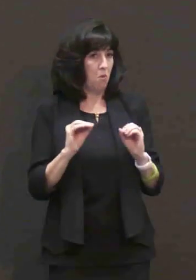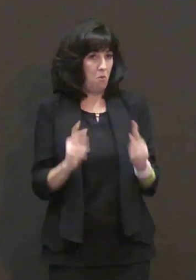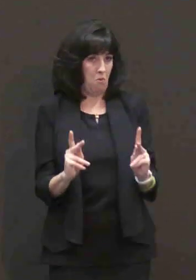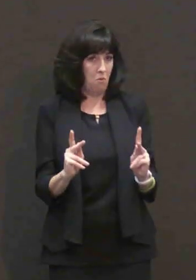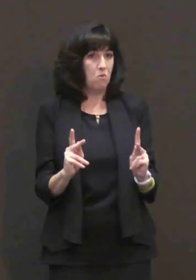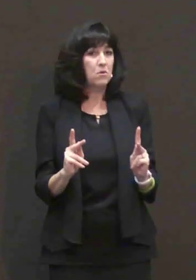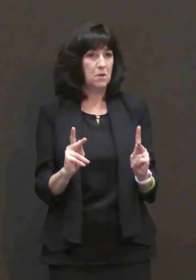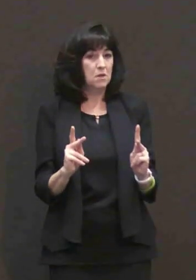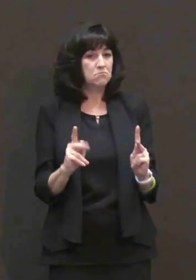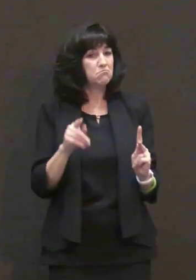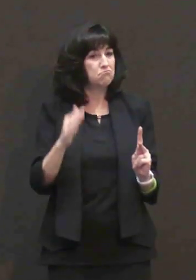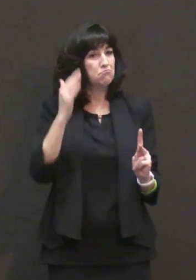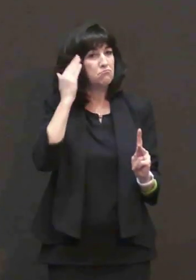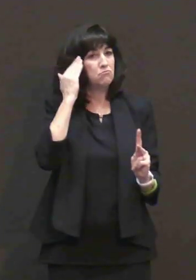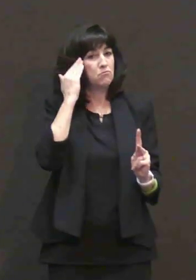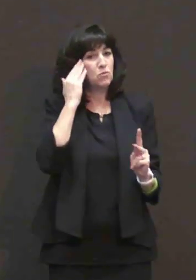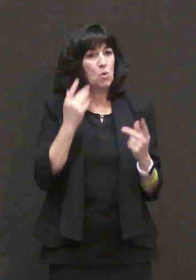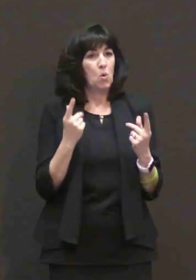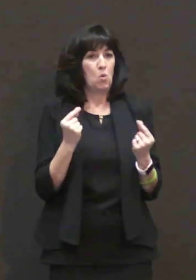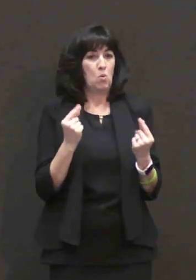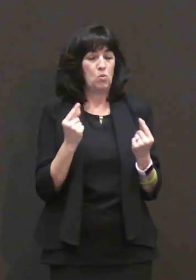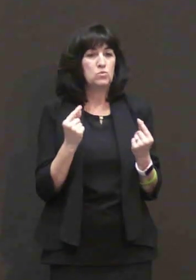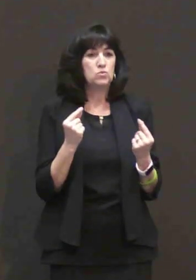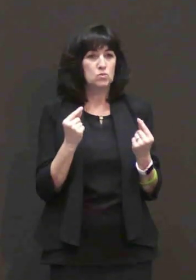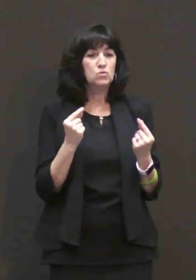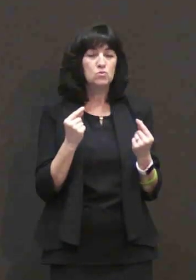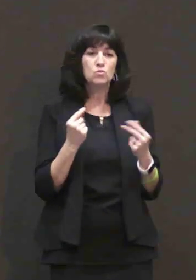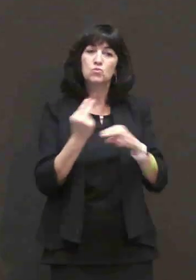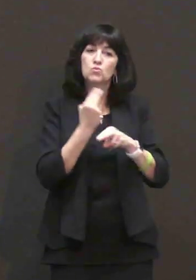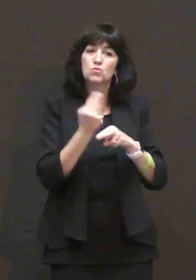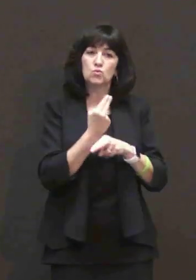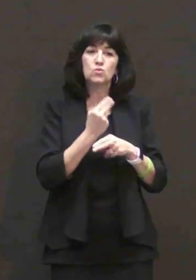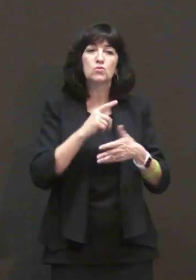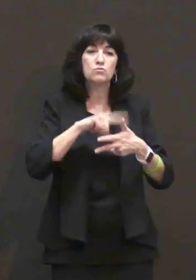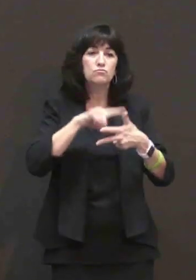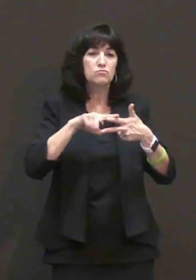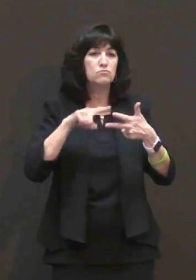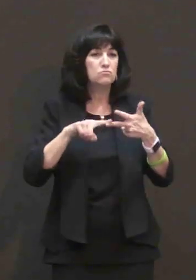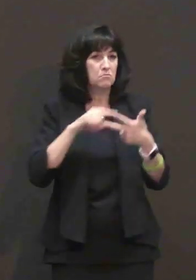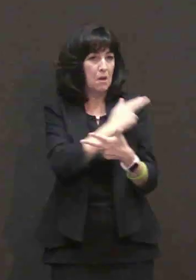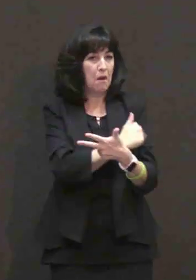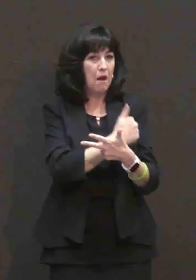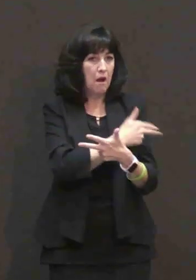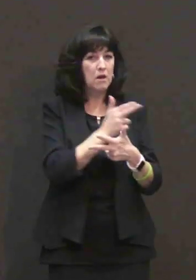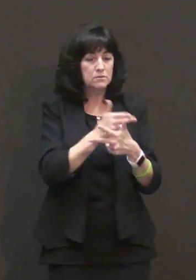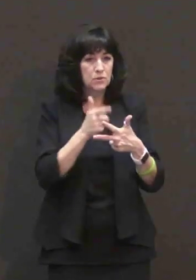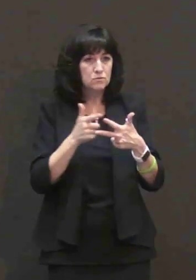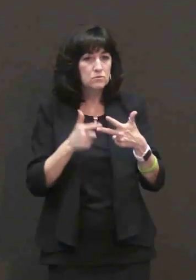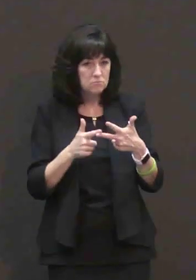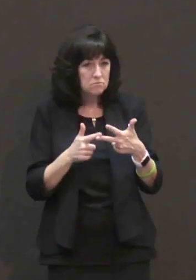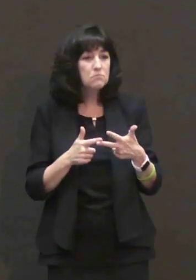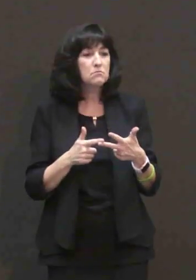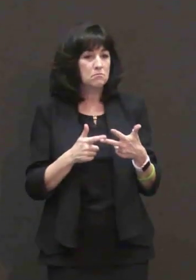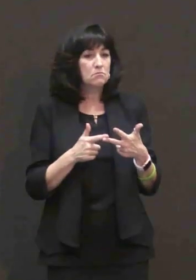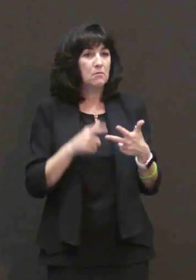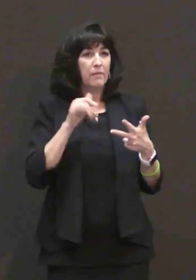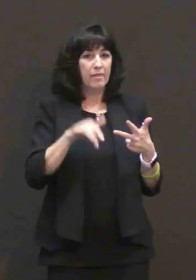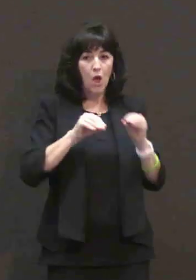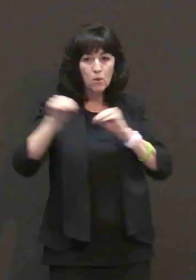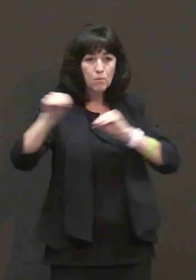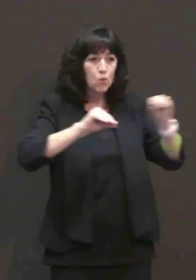across the 3 providers down there, Bay Health, BB, and Nanticoke, on how to possibly move patients or decompress within their own system. We've